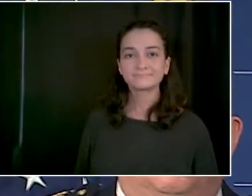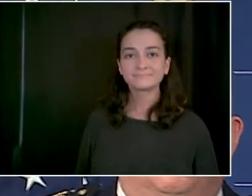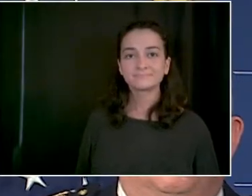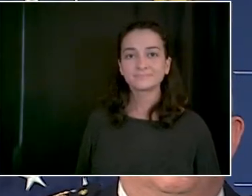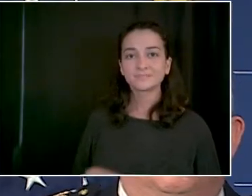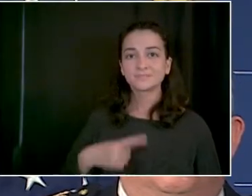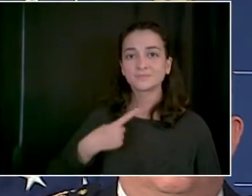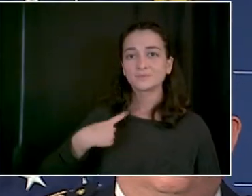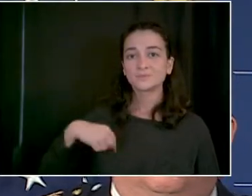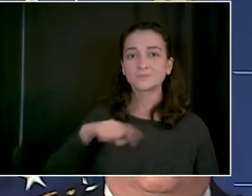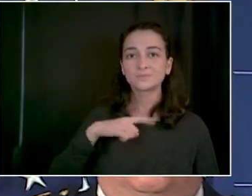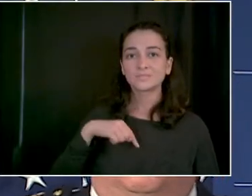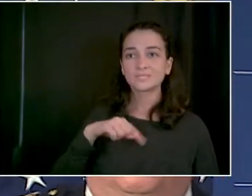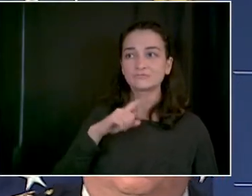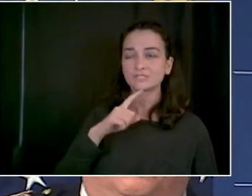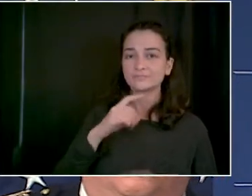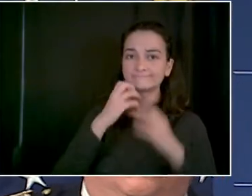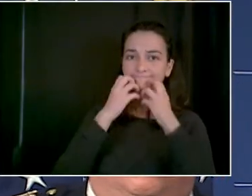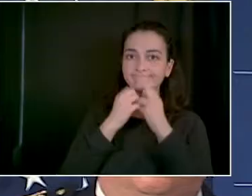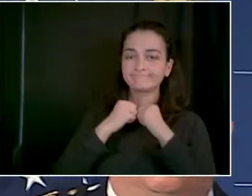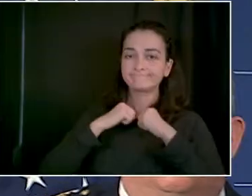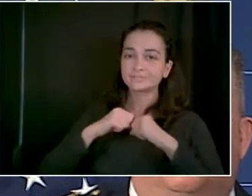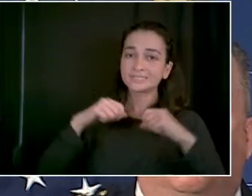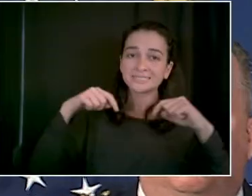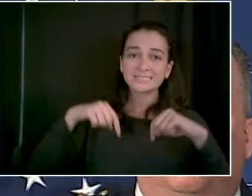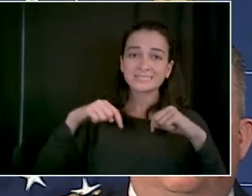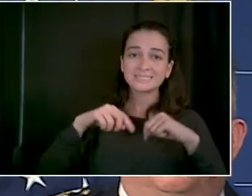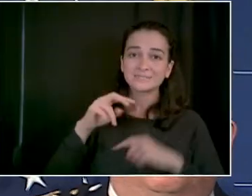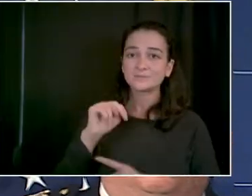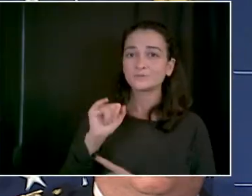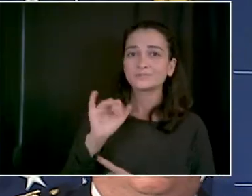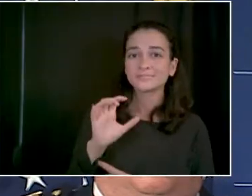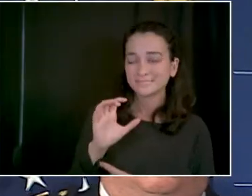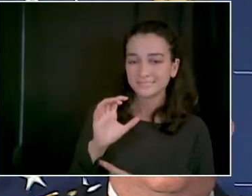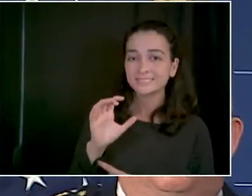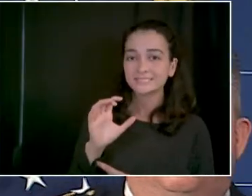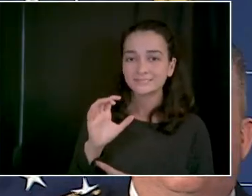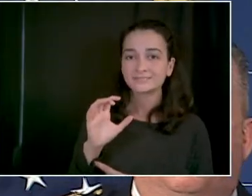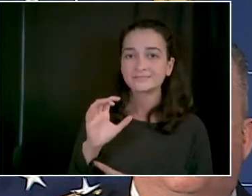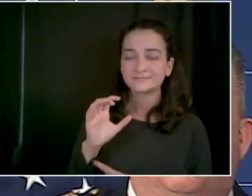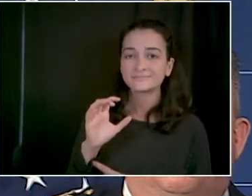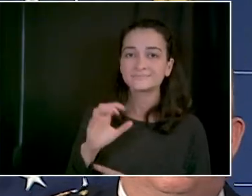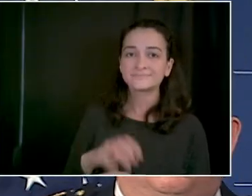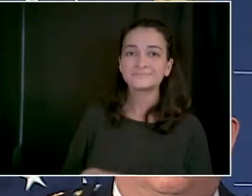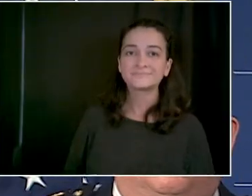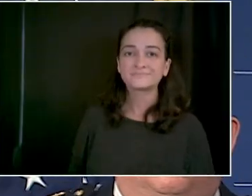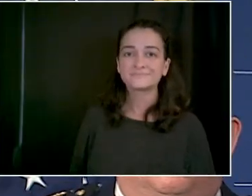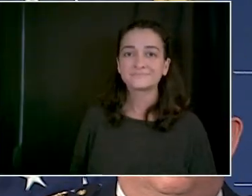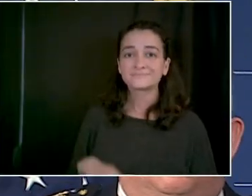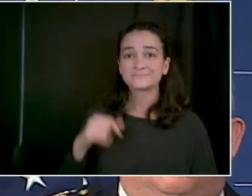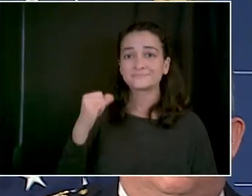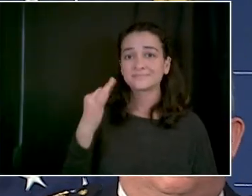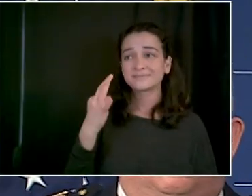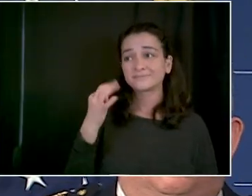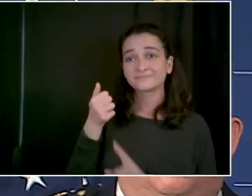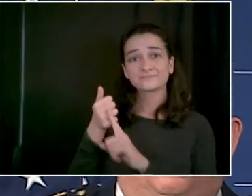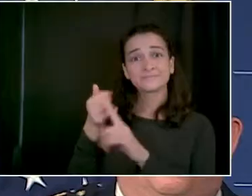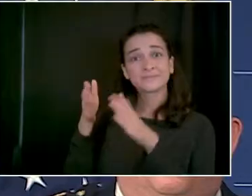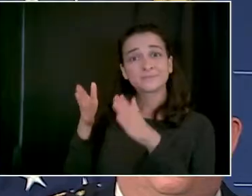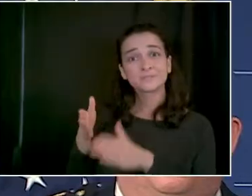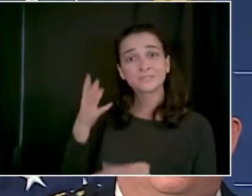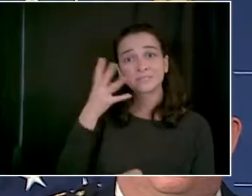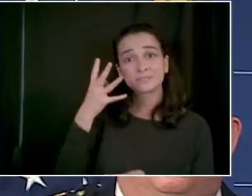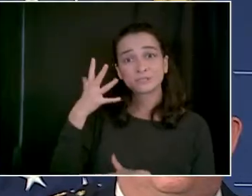to illegal entry, illegal reentry, those types of things that the city and the department